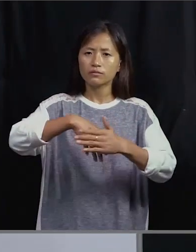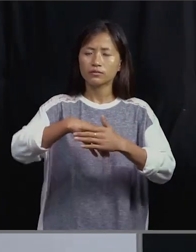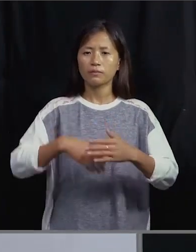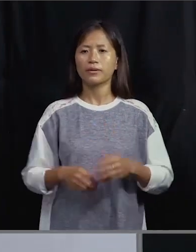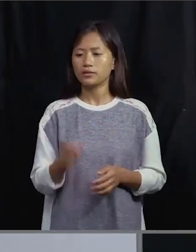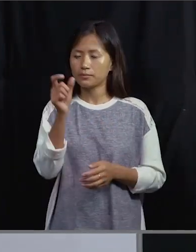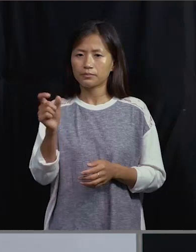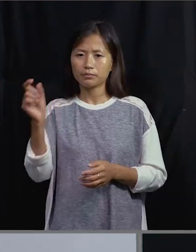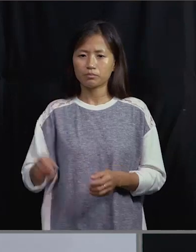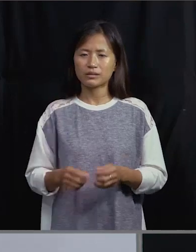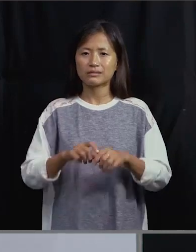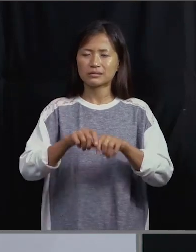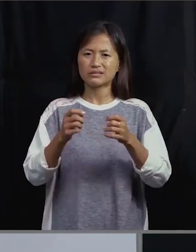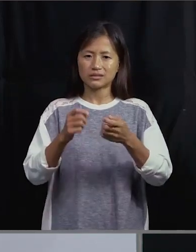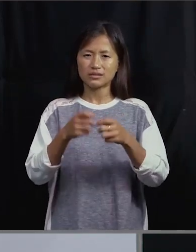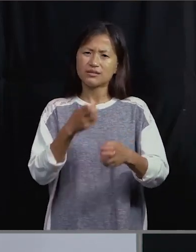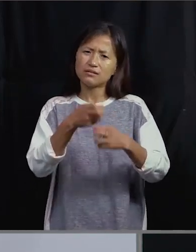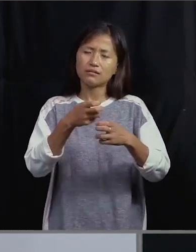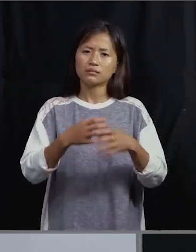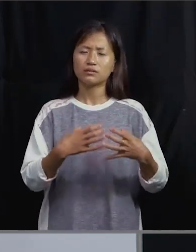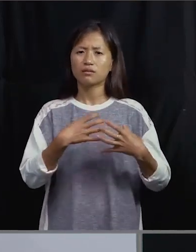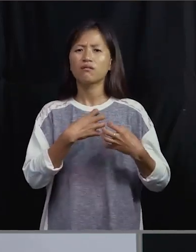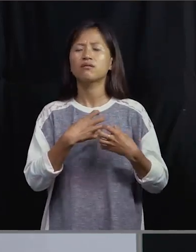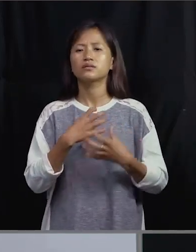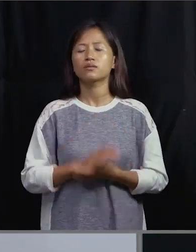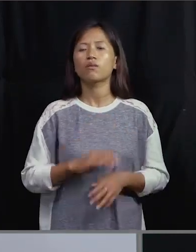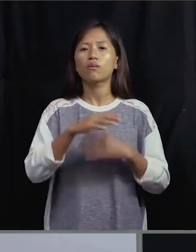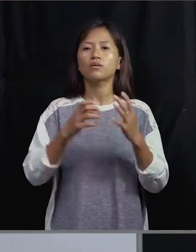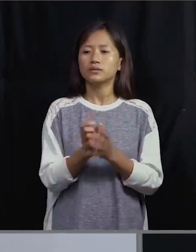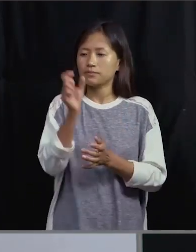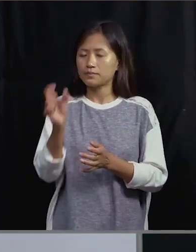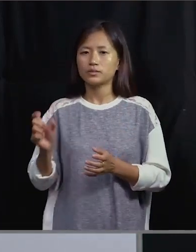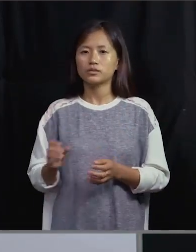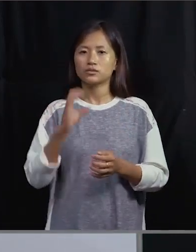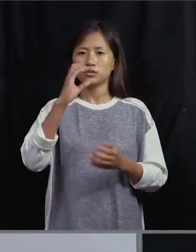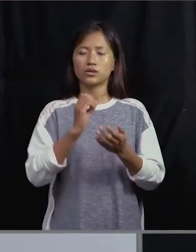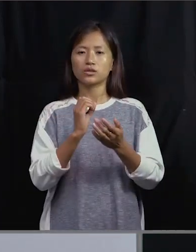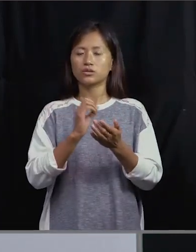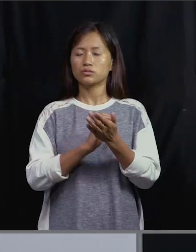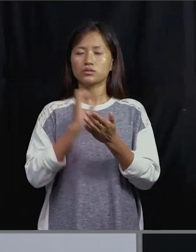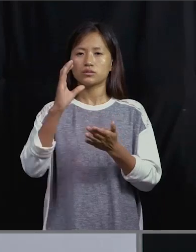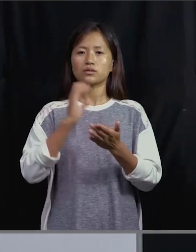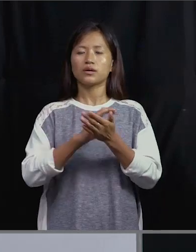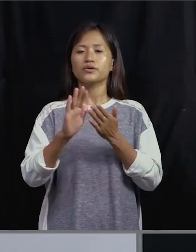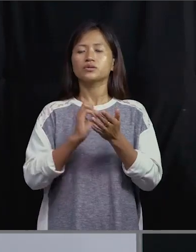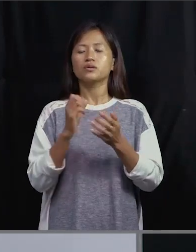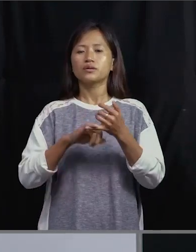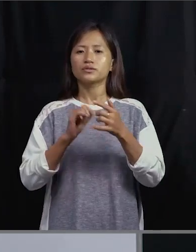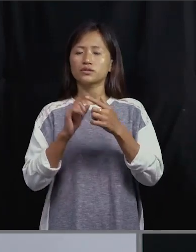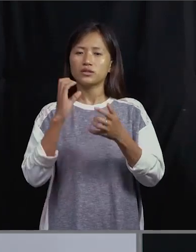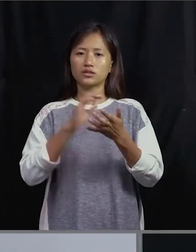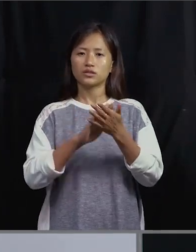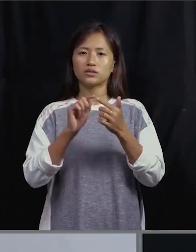player gets injured or when a player does not play well, the coaches are always there to replace one player by the other player.